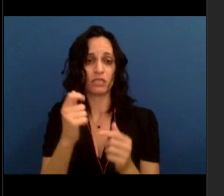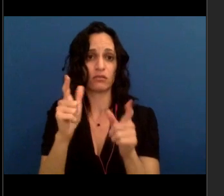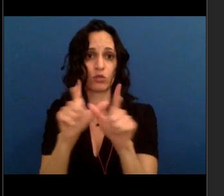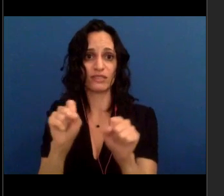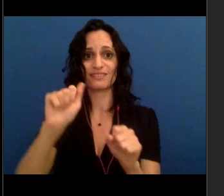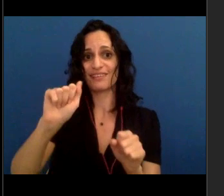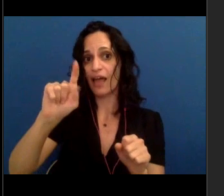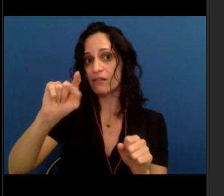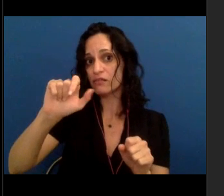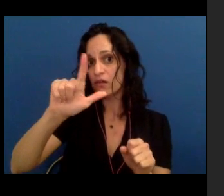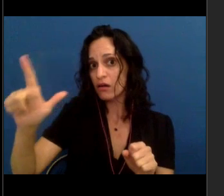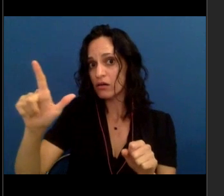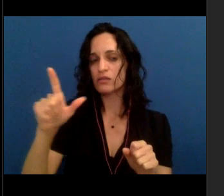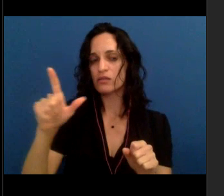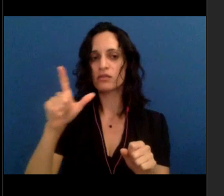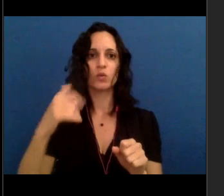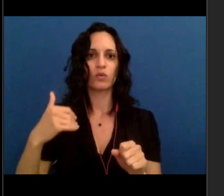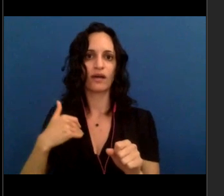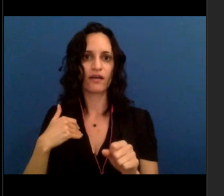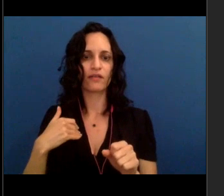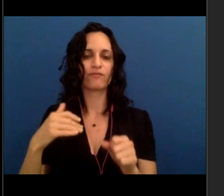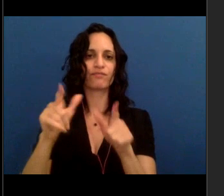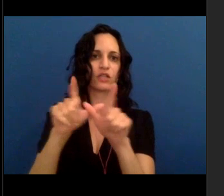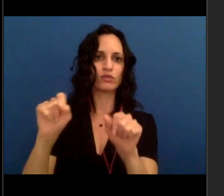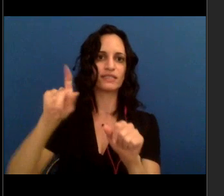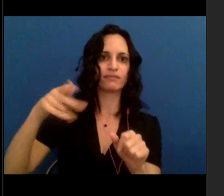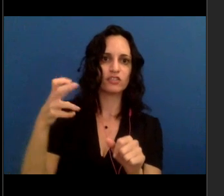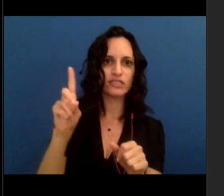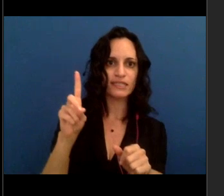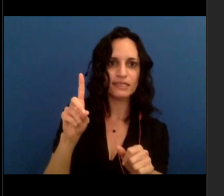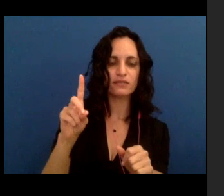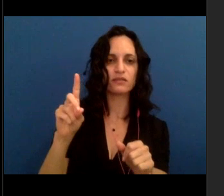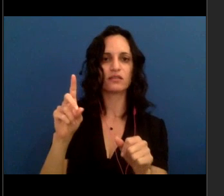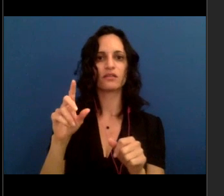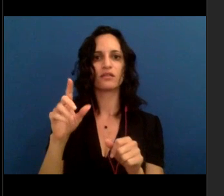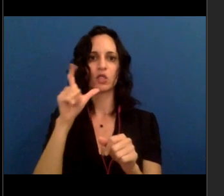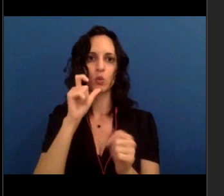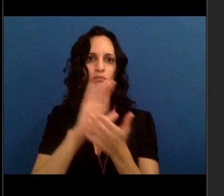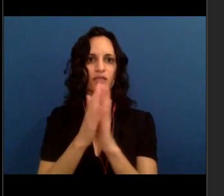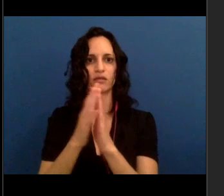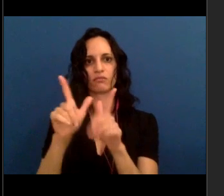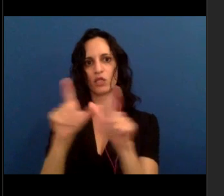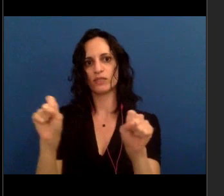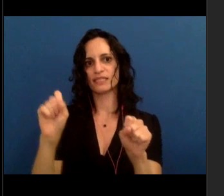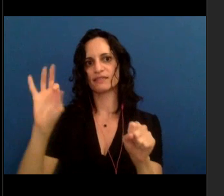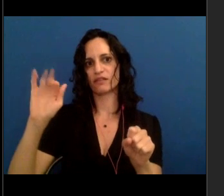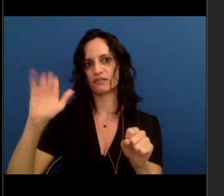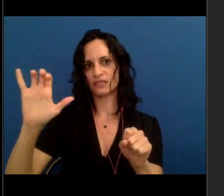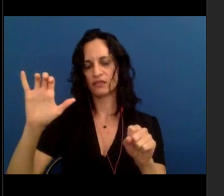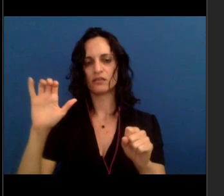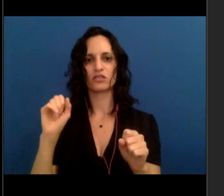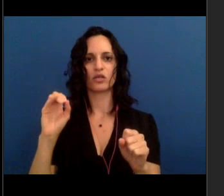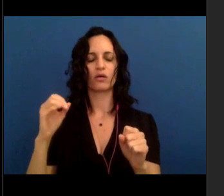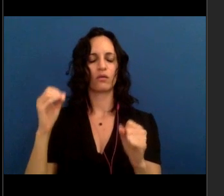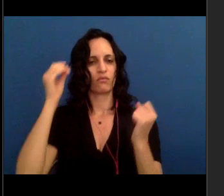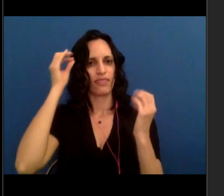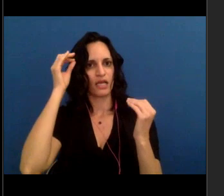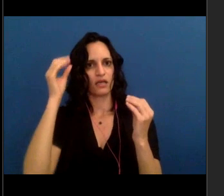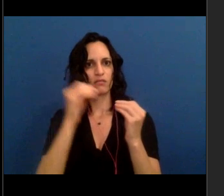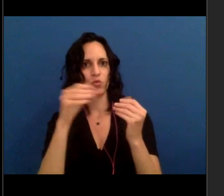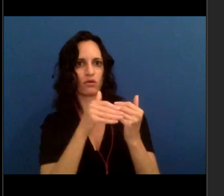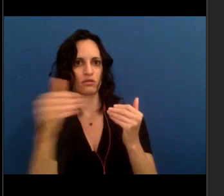graduate PhDs or who has linguistics PhDs and who becomes linguistics faculty. So we're thinking sort of long-term, like